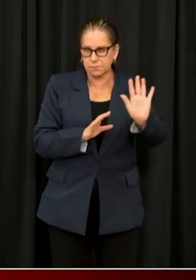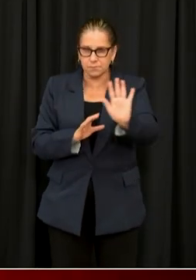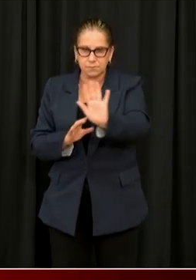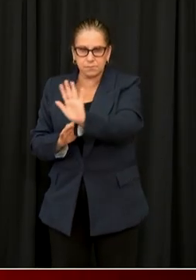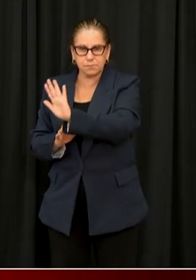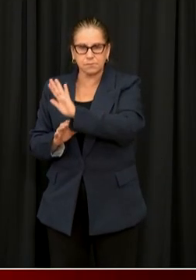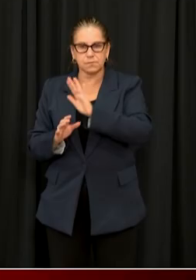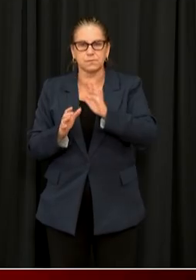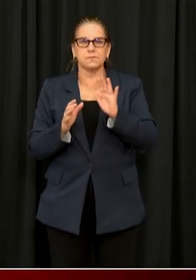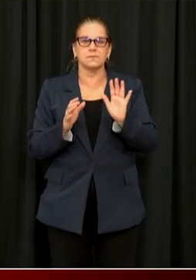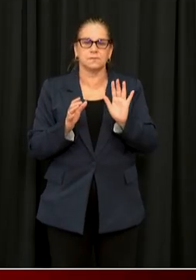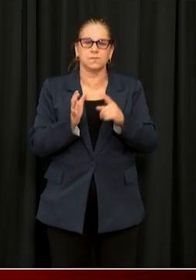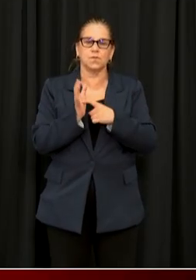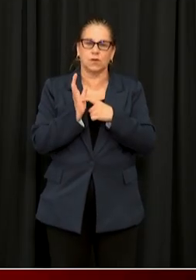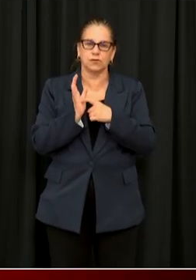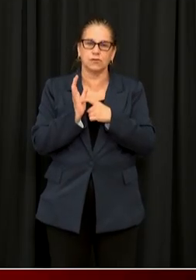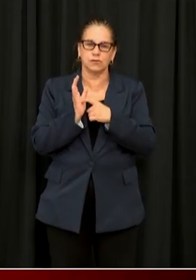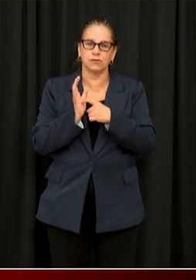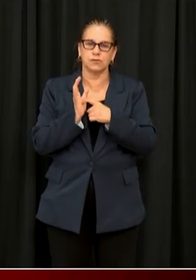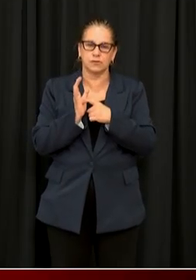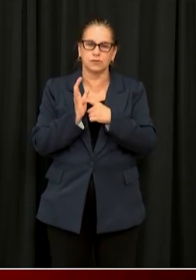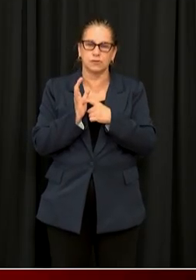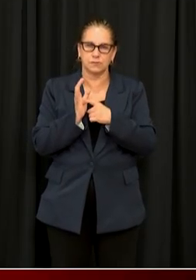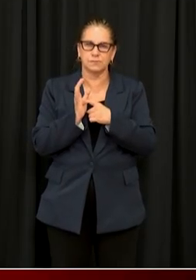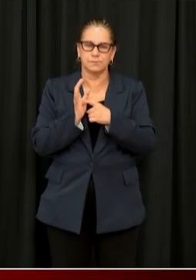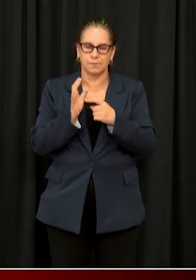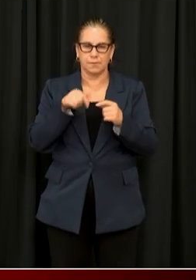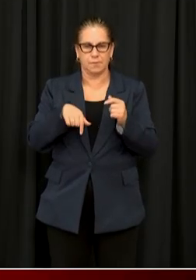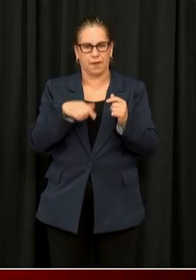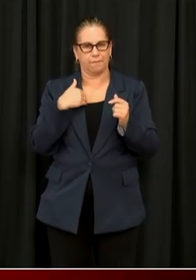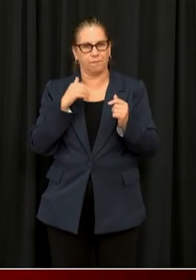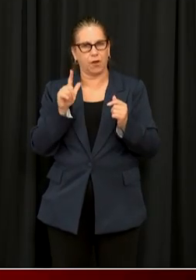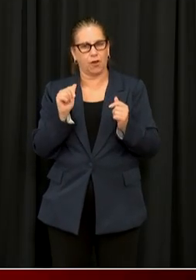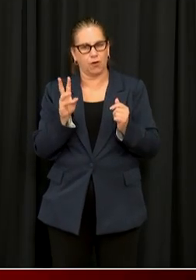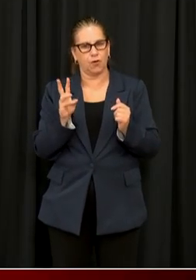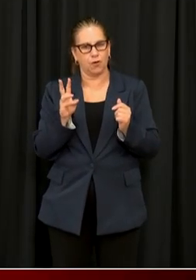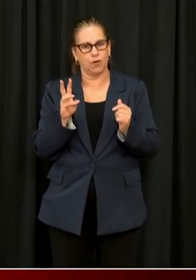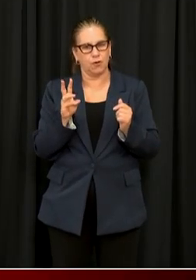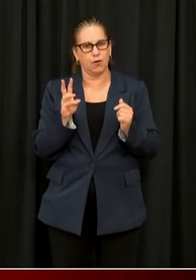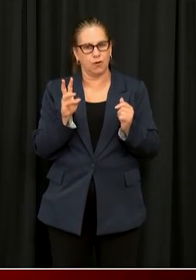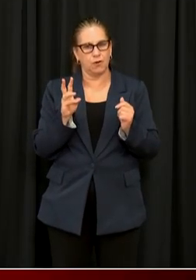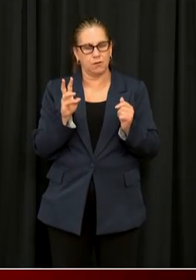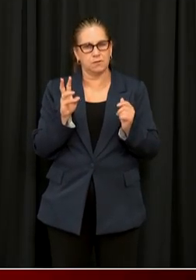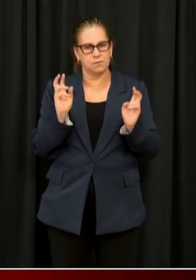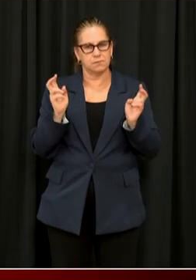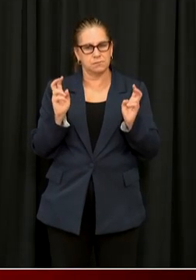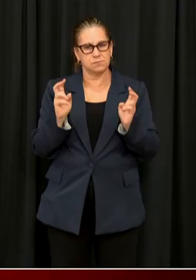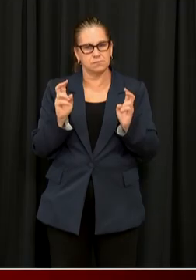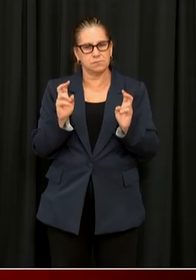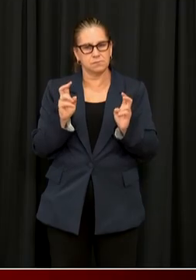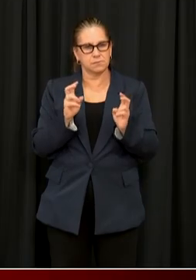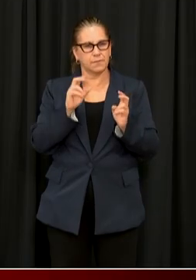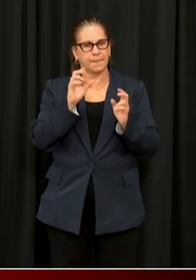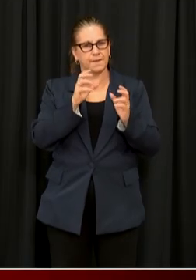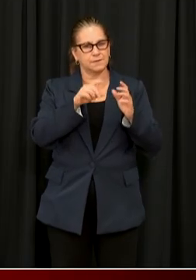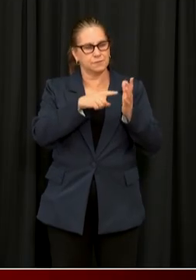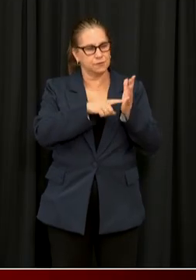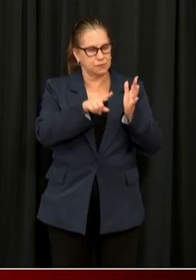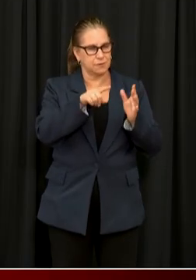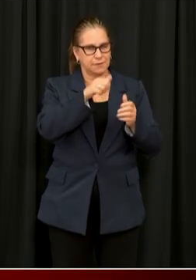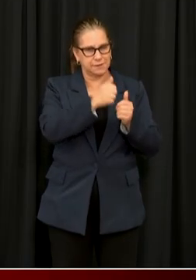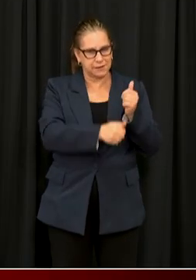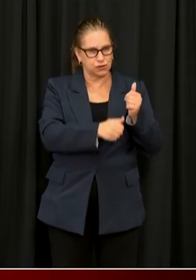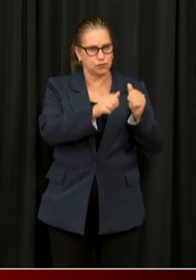by law, the communicable disease laws that every jurisdiction has that allows them to have